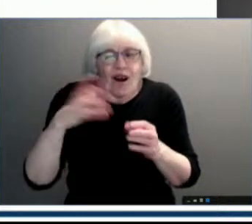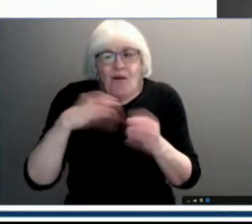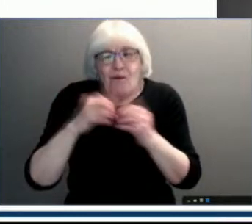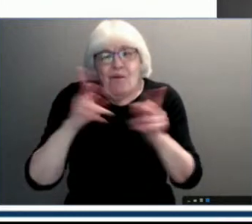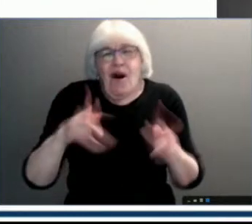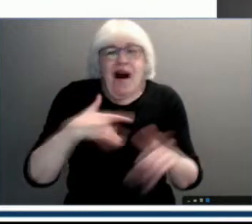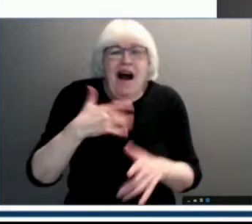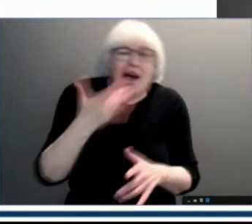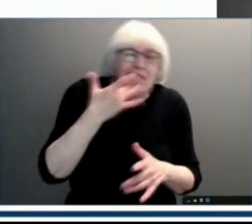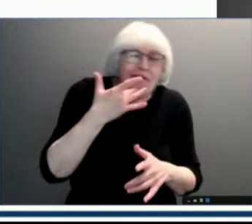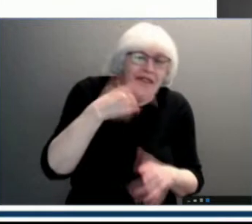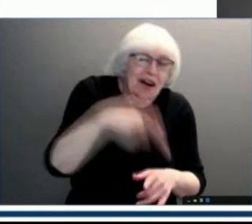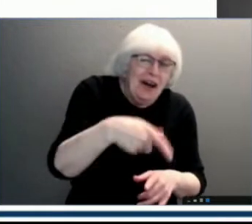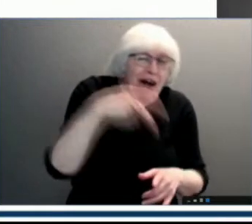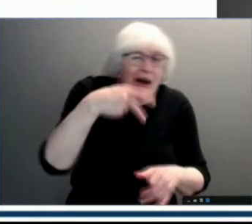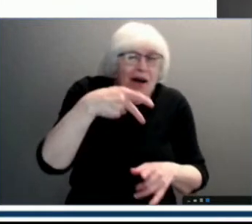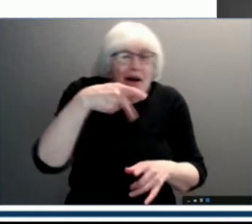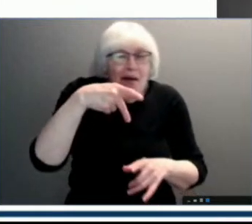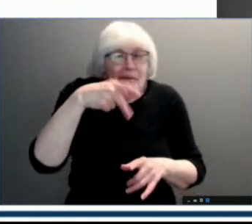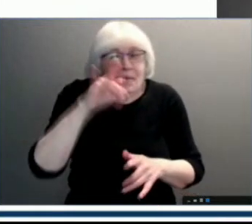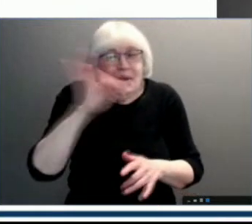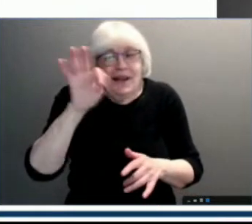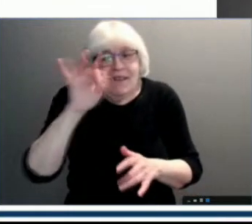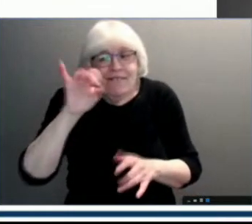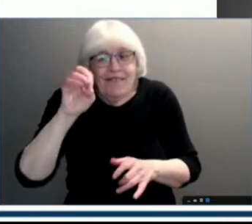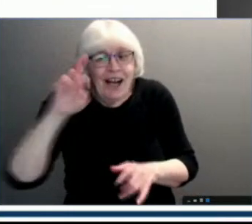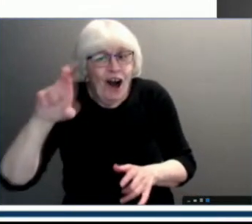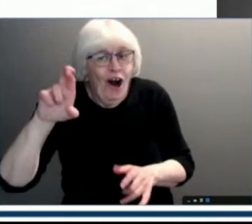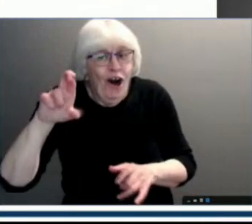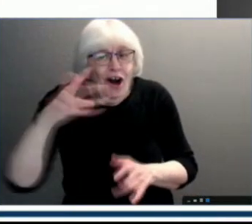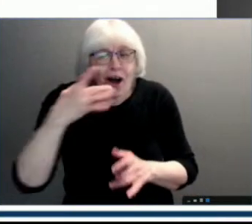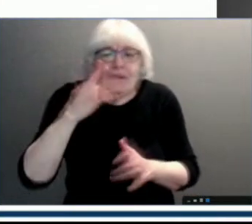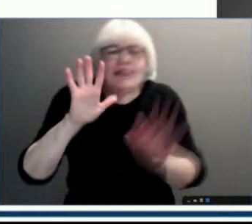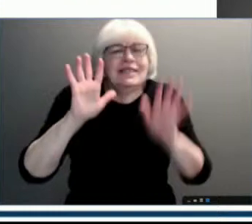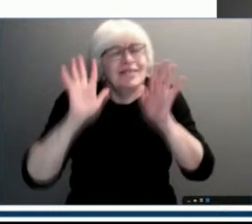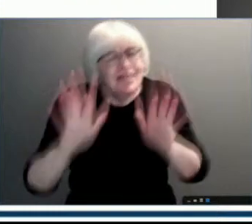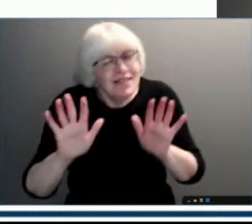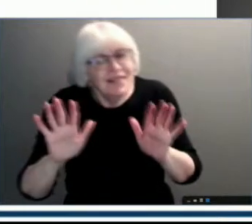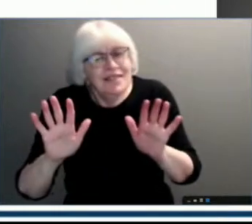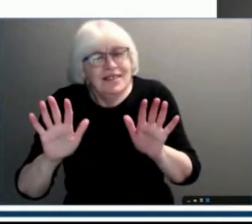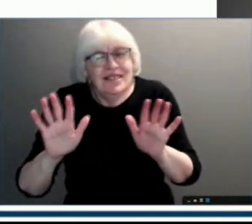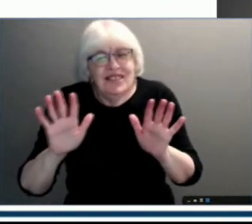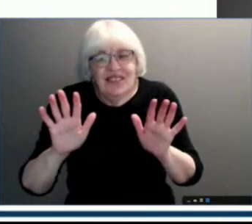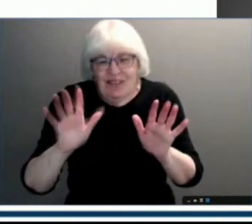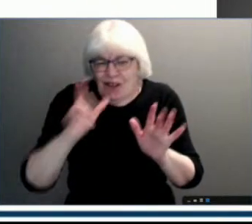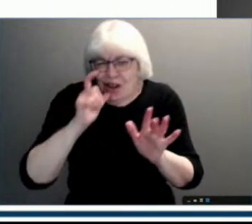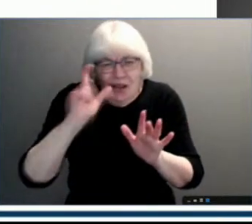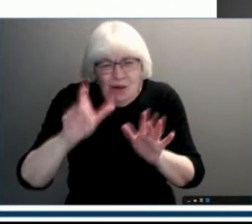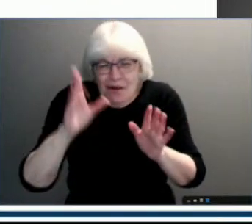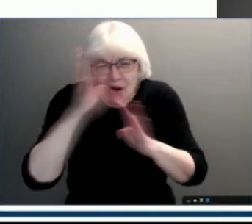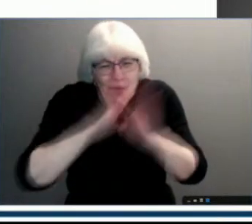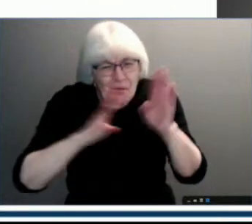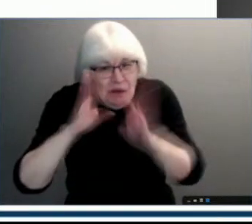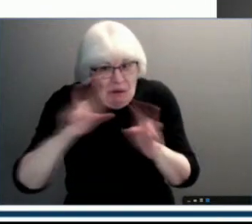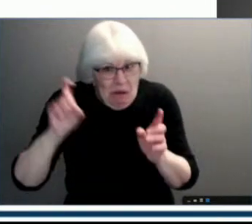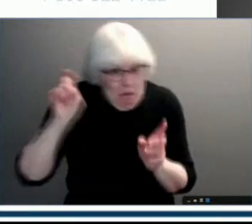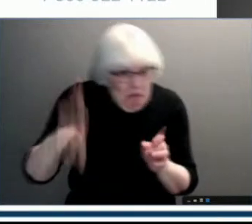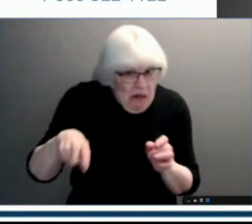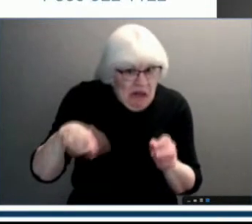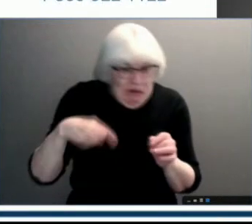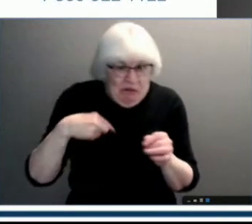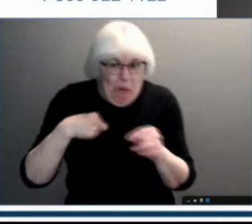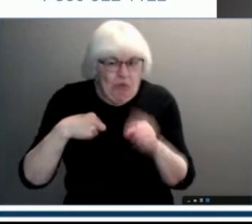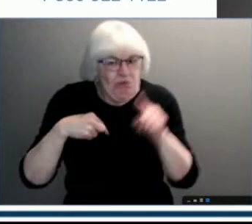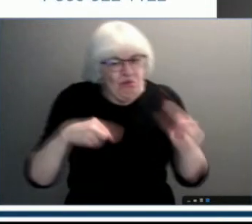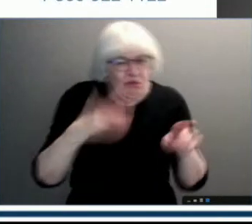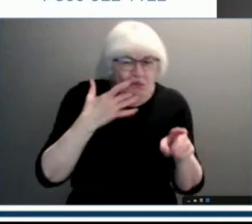to talk to Nova Scotians directly, and there is no need for the ongoing brand preference for Pfizer if you